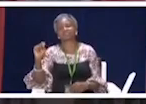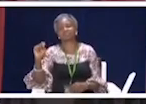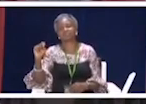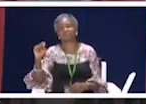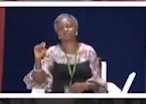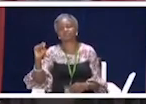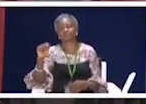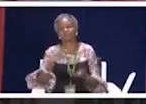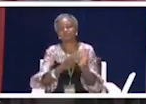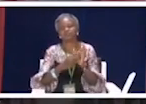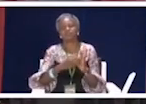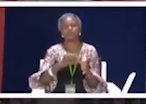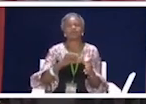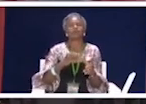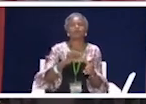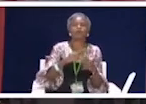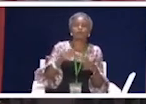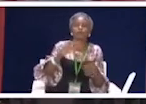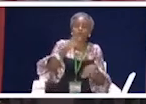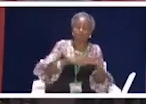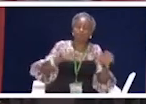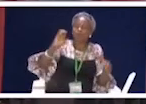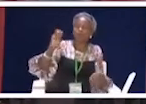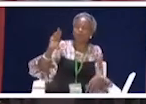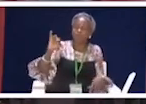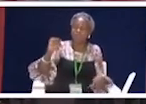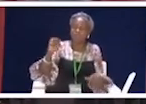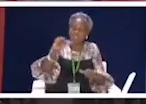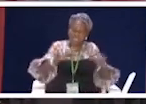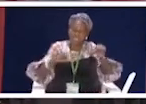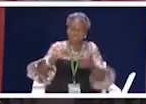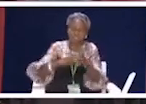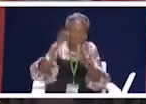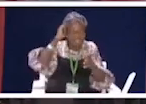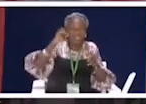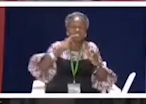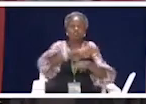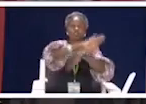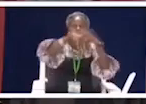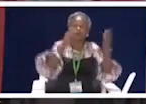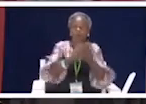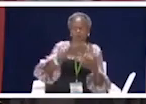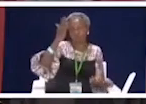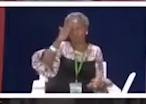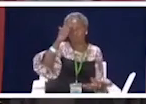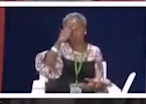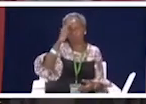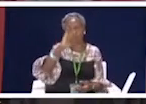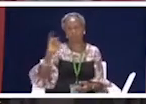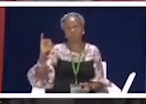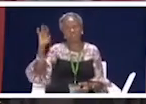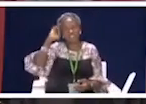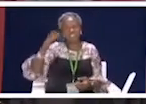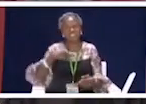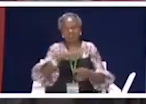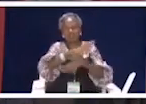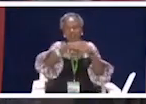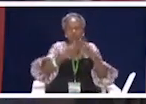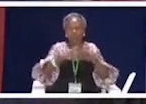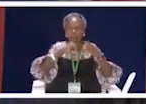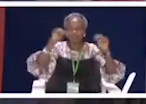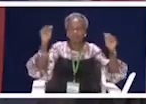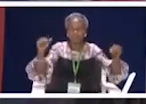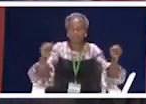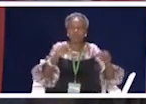Or you call Ominiscience, Ominiscient. He is all-knowing. He has infinite